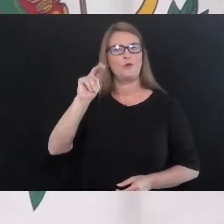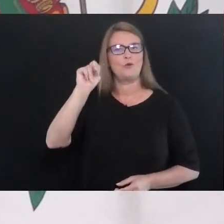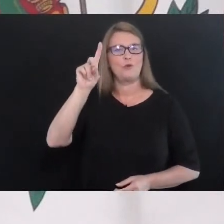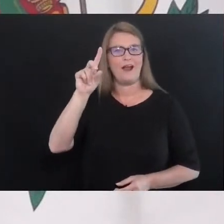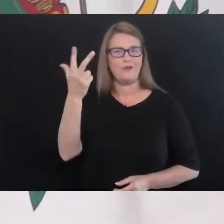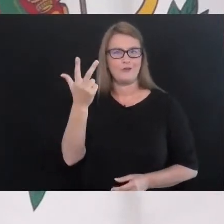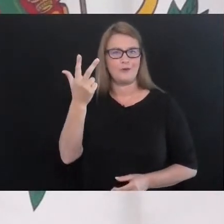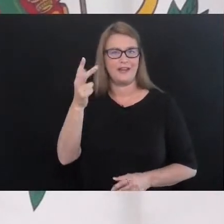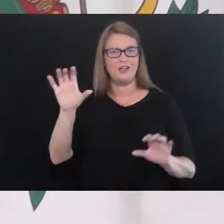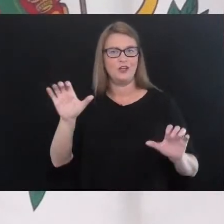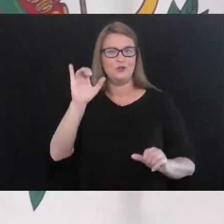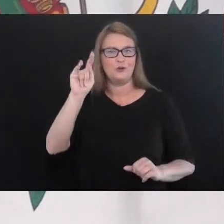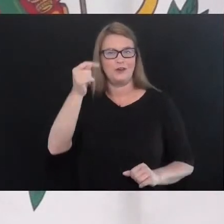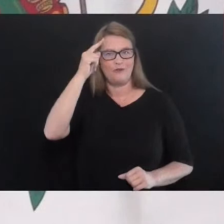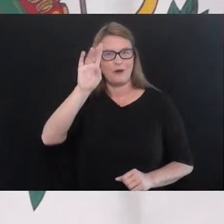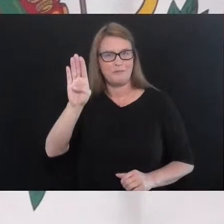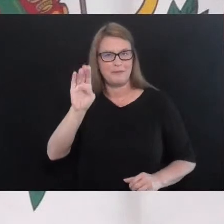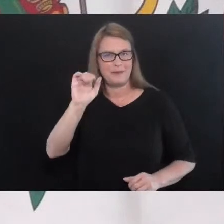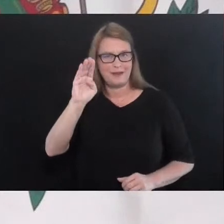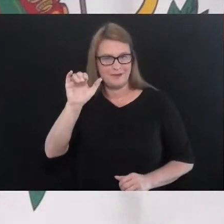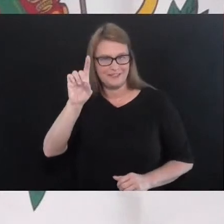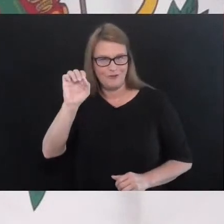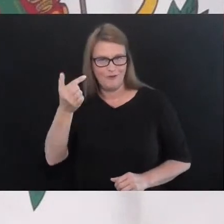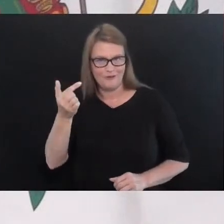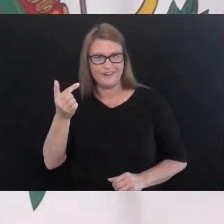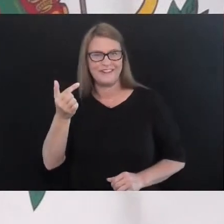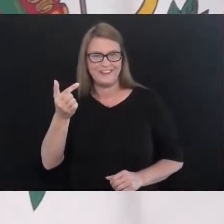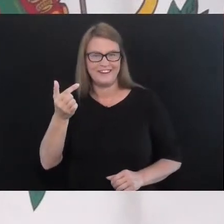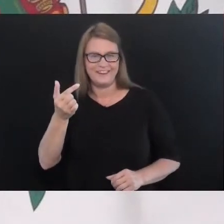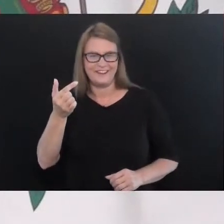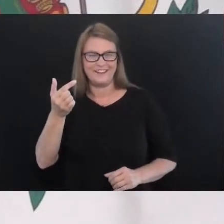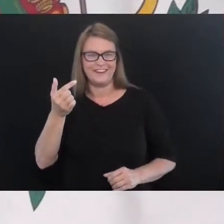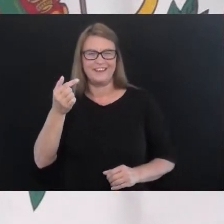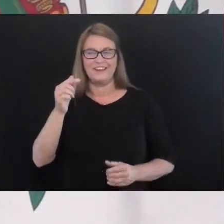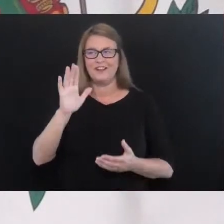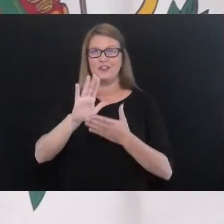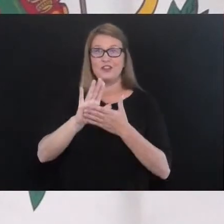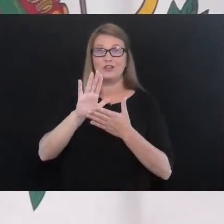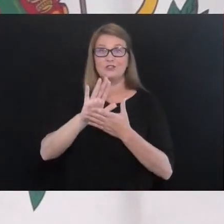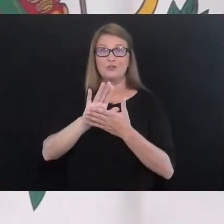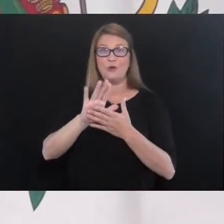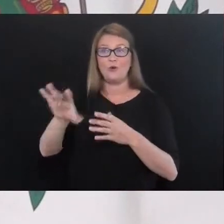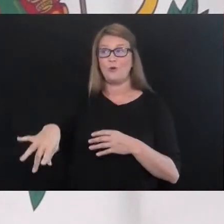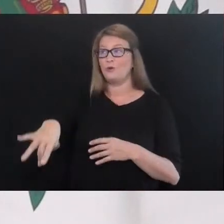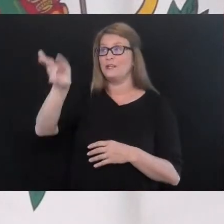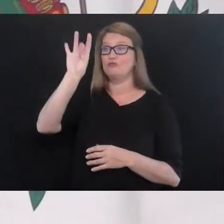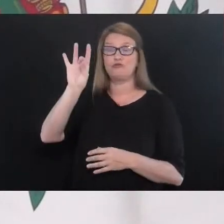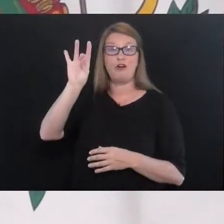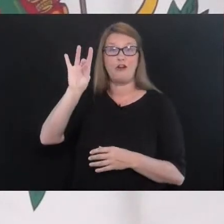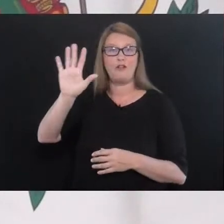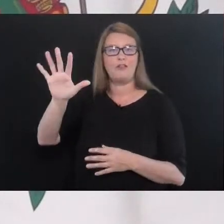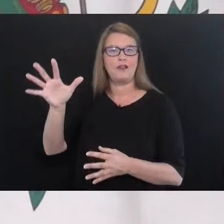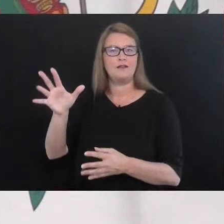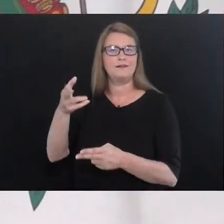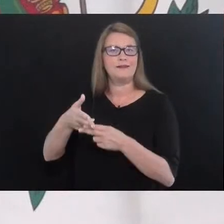Baby Dog, Do It for Baby Dog. The school was drawn out of a hat and